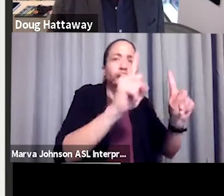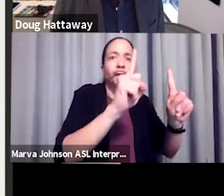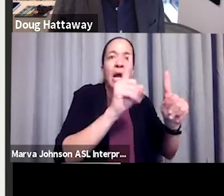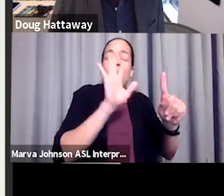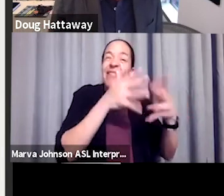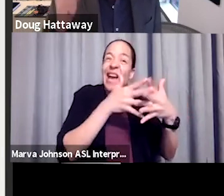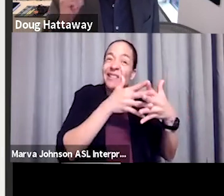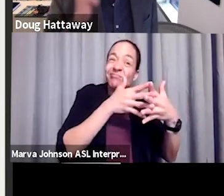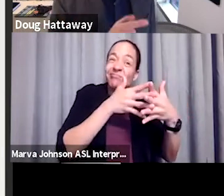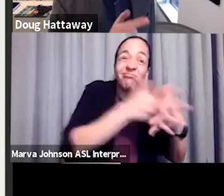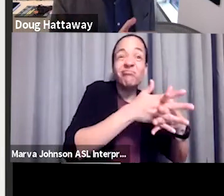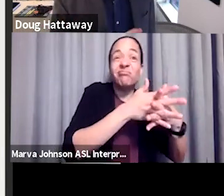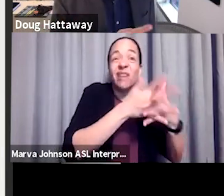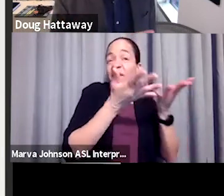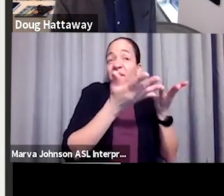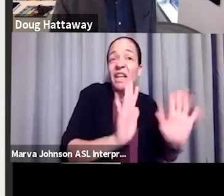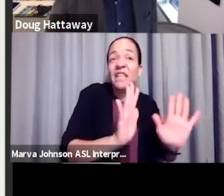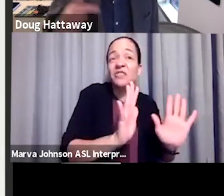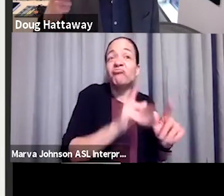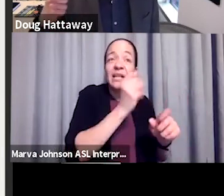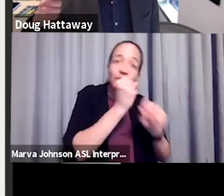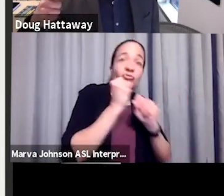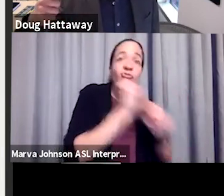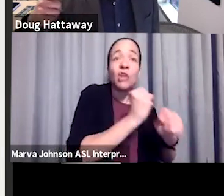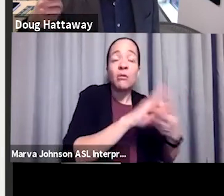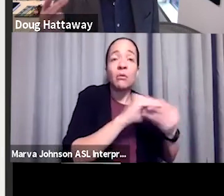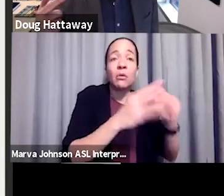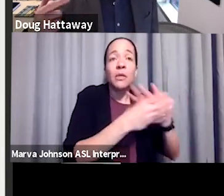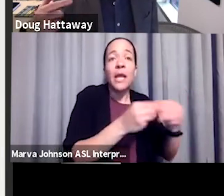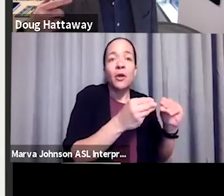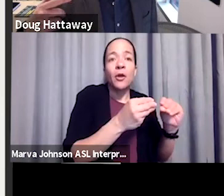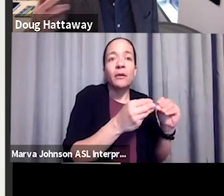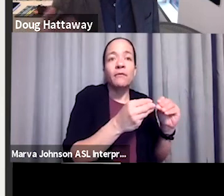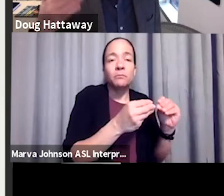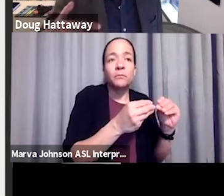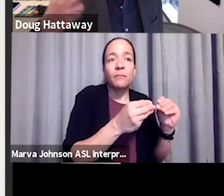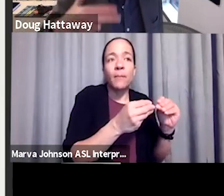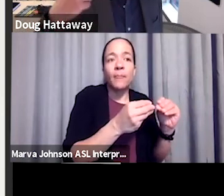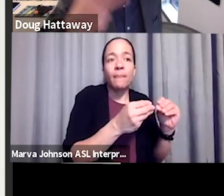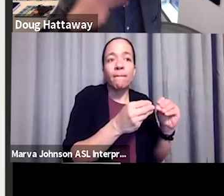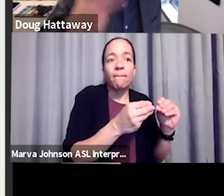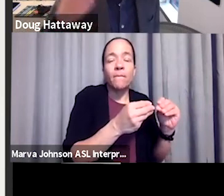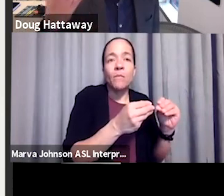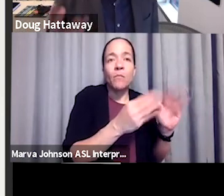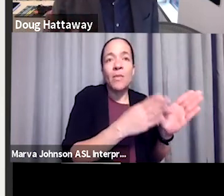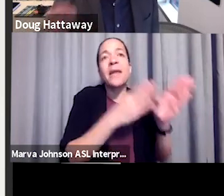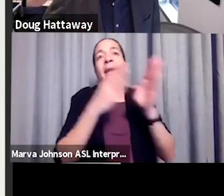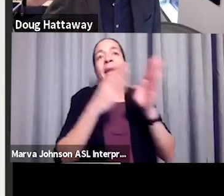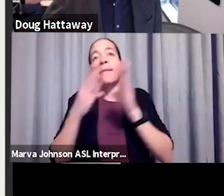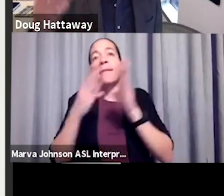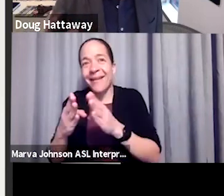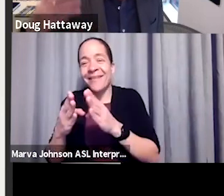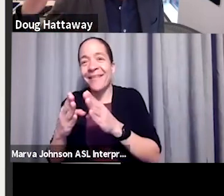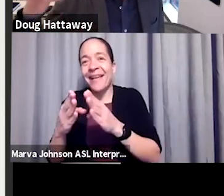relentlessly for decades. That's a dominant narrative. And you have to counter that, you have